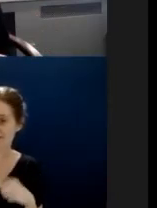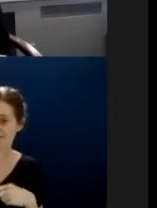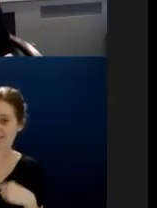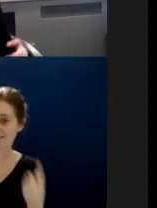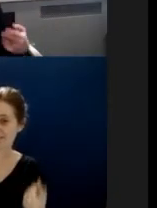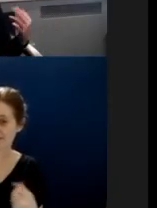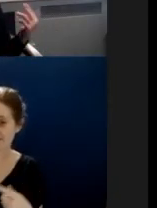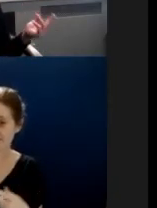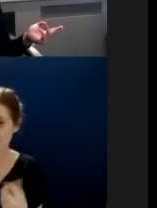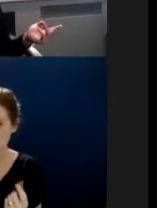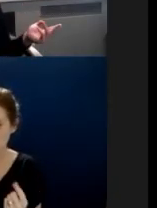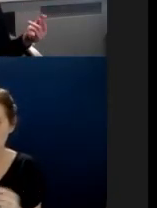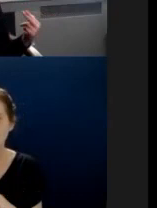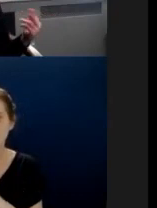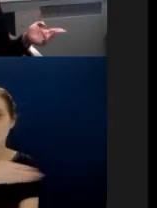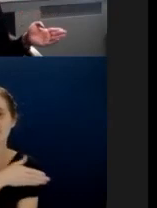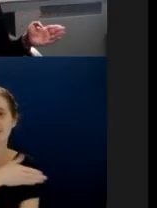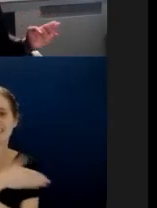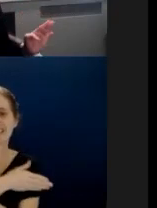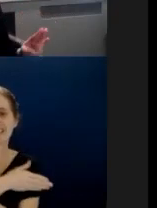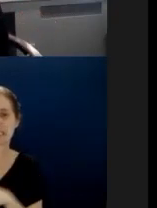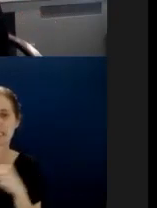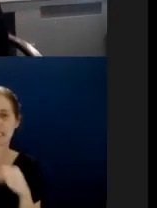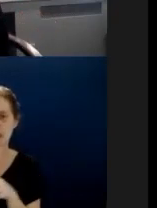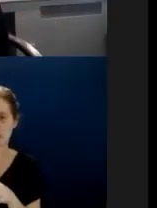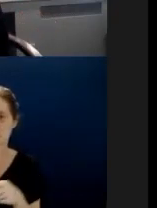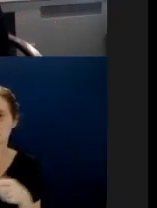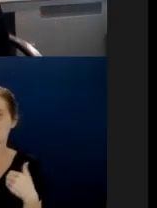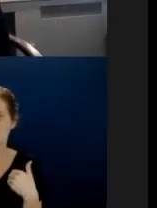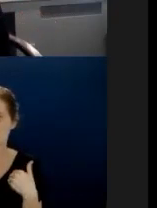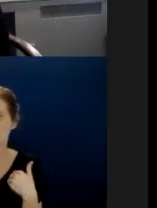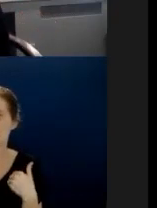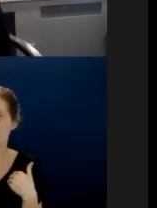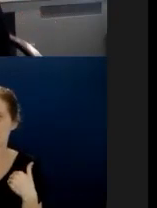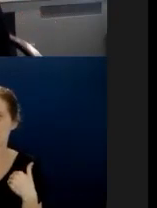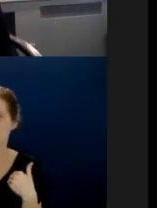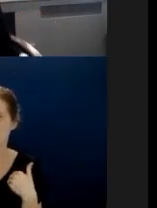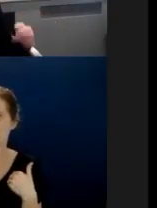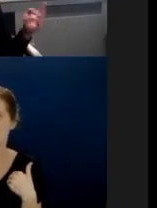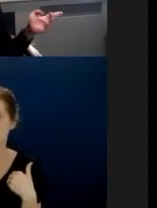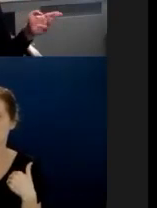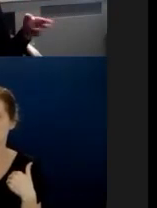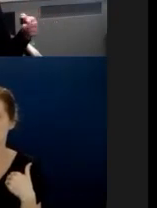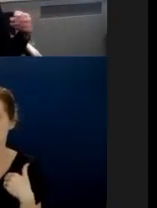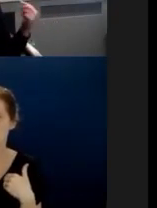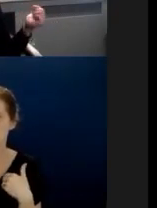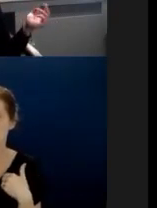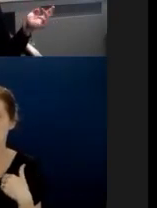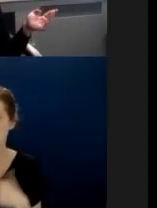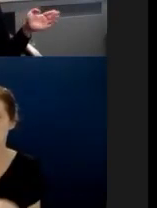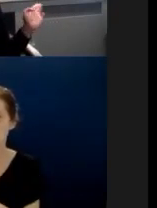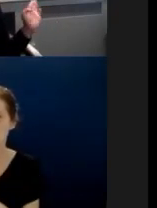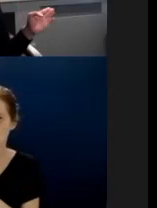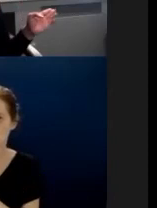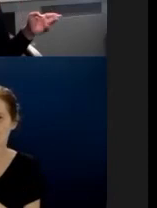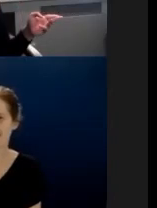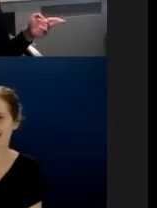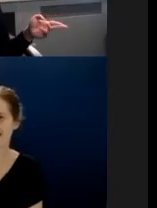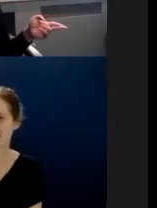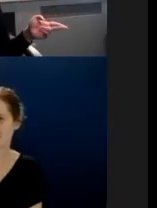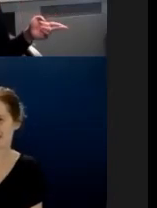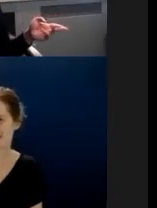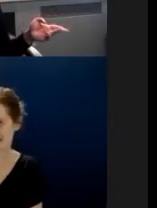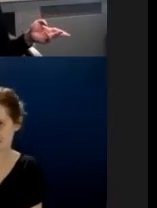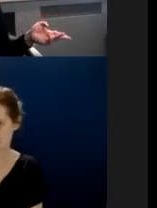previously? In previous years, we had done paid work with the ILCs in order